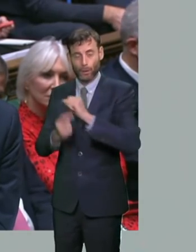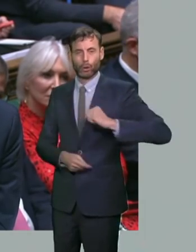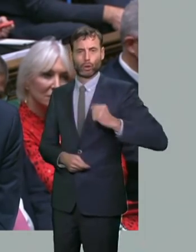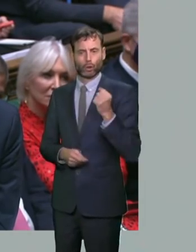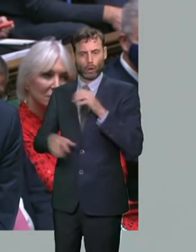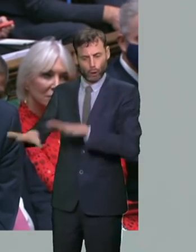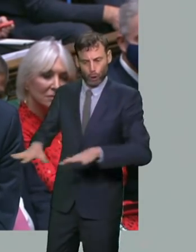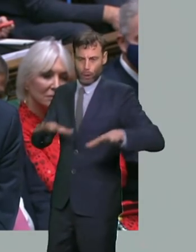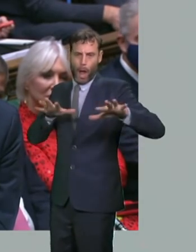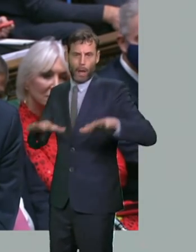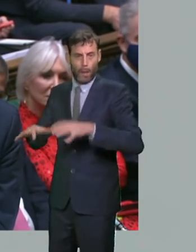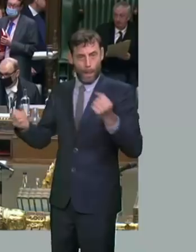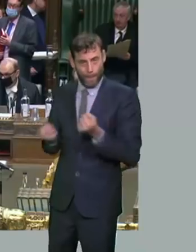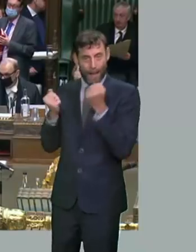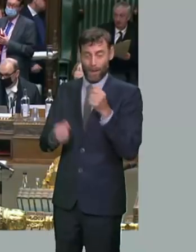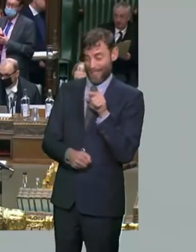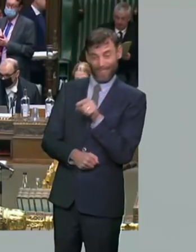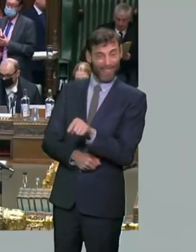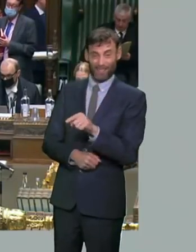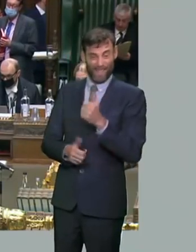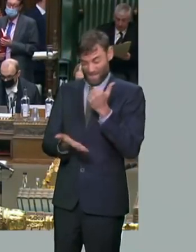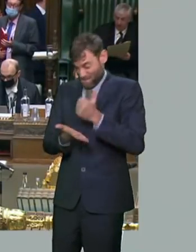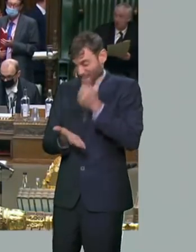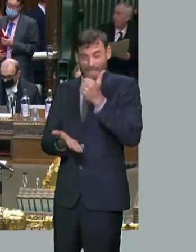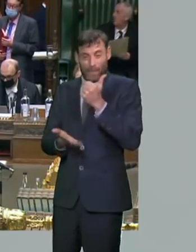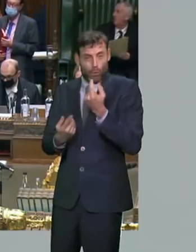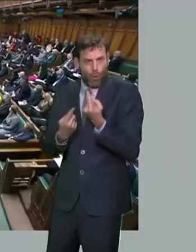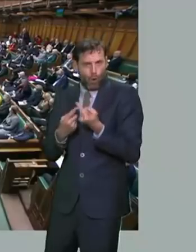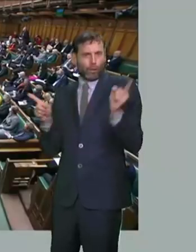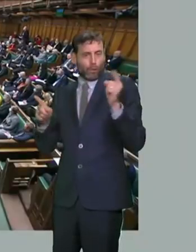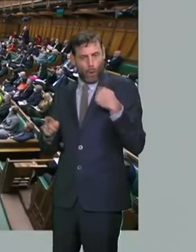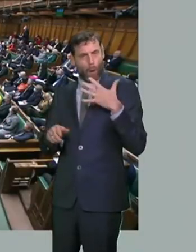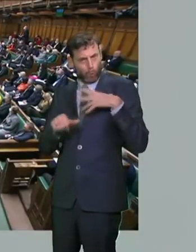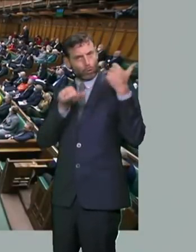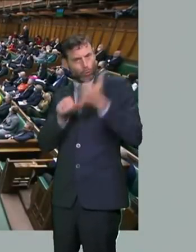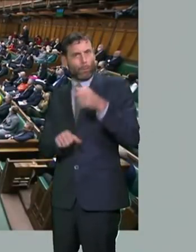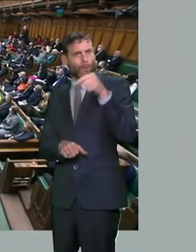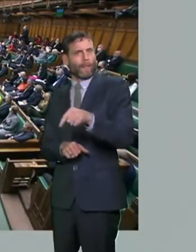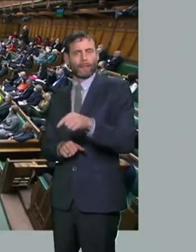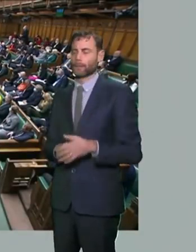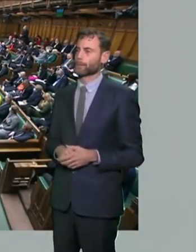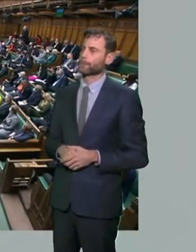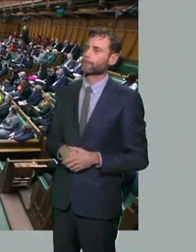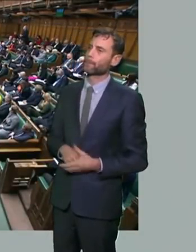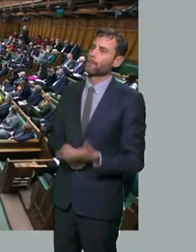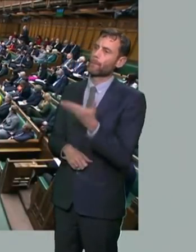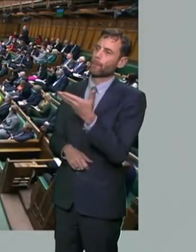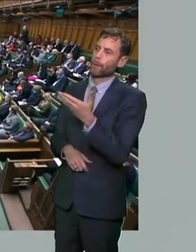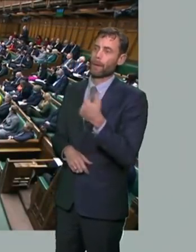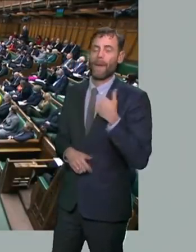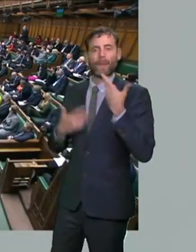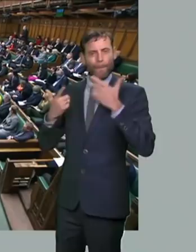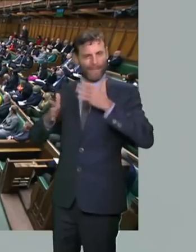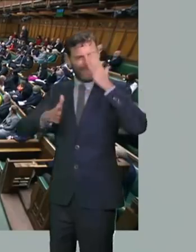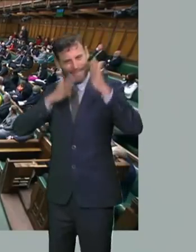think it's fantastic, original, inventive what they're doing. We want to support it. So David Evelyn. Mr. Speaker, Prime Minister, I've been out campaigning